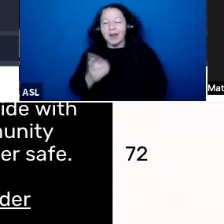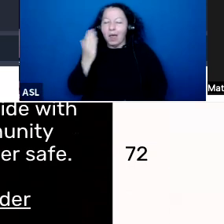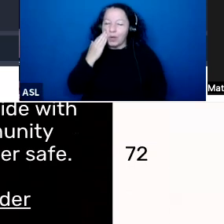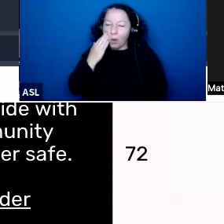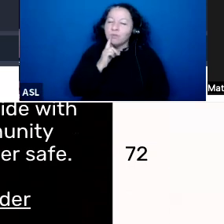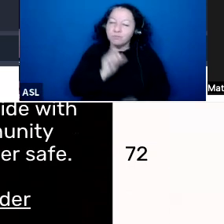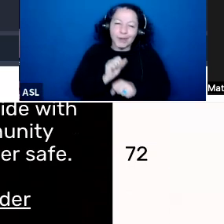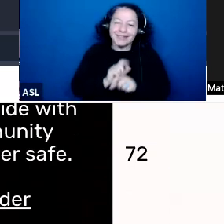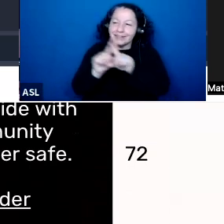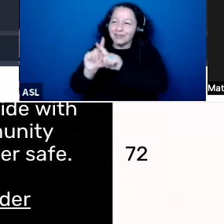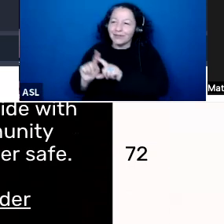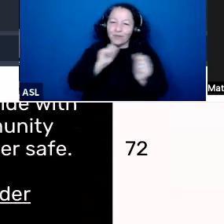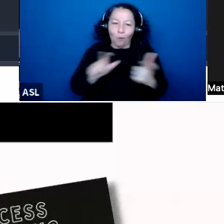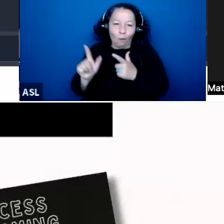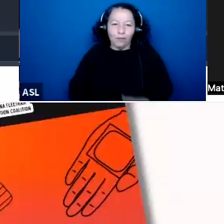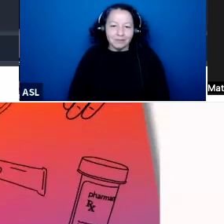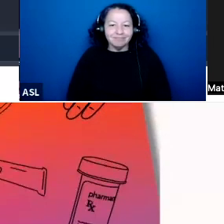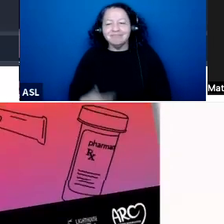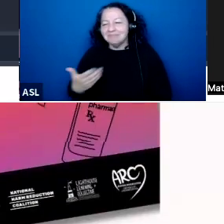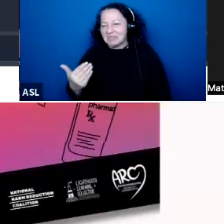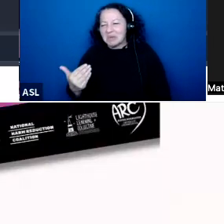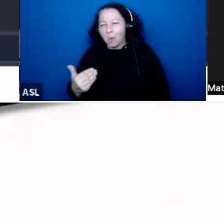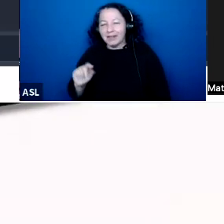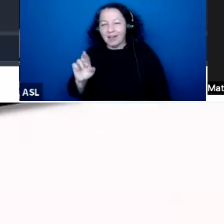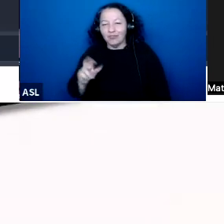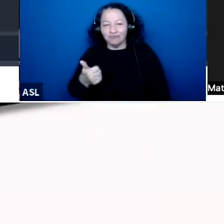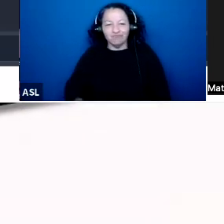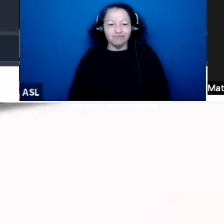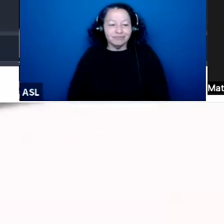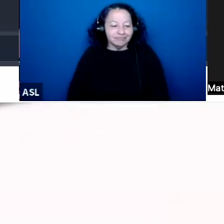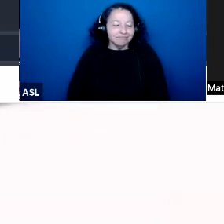different for everybody. But you can keep scrolling, Taylor.